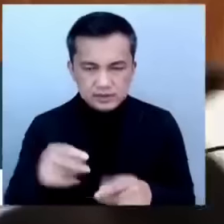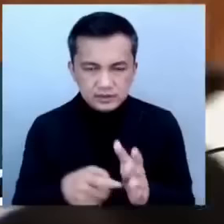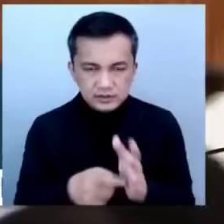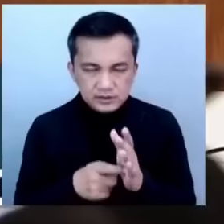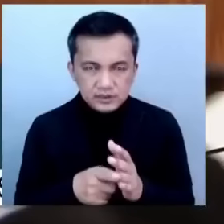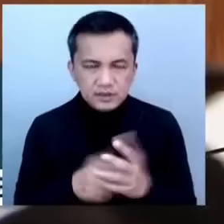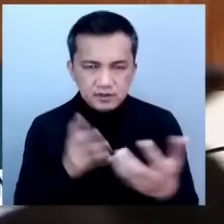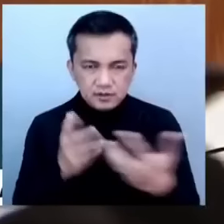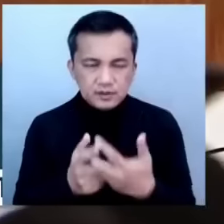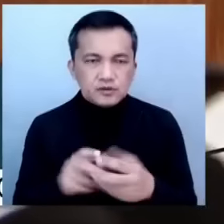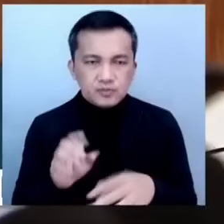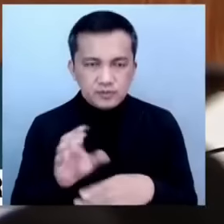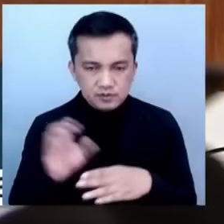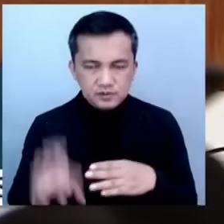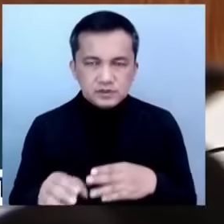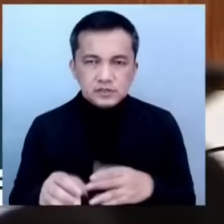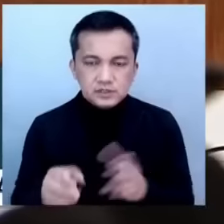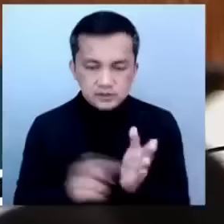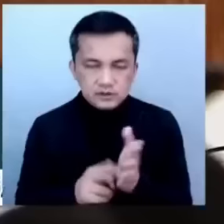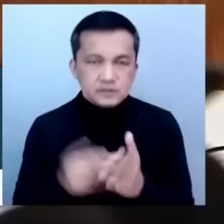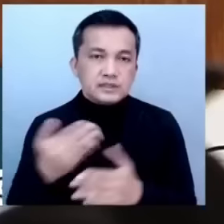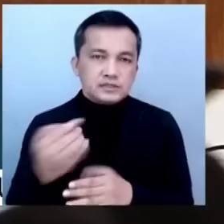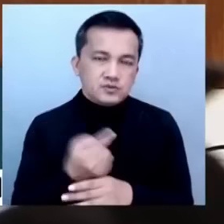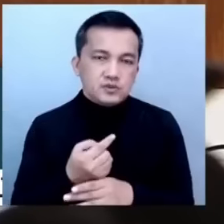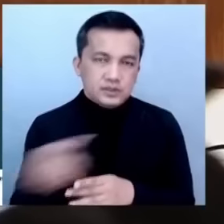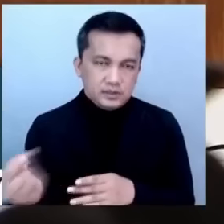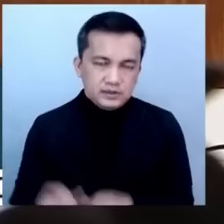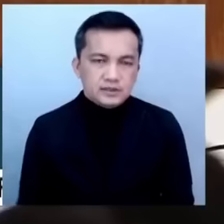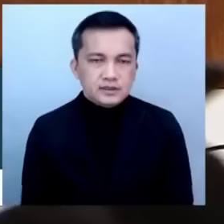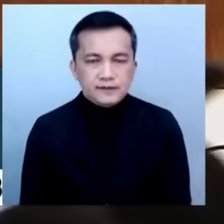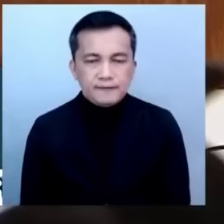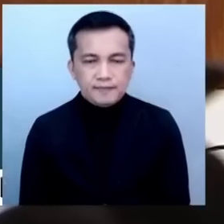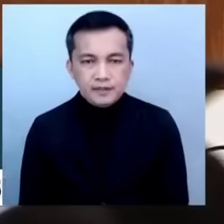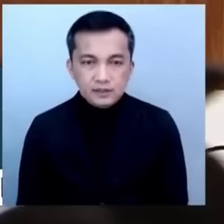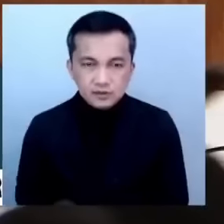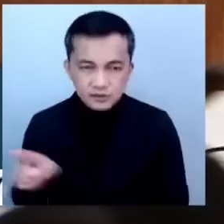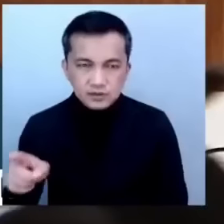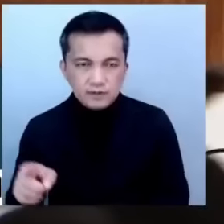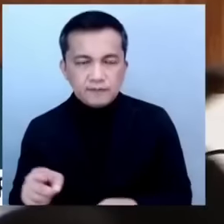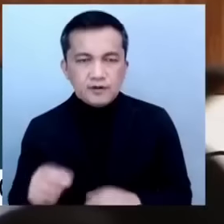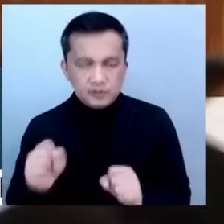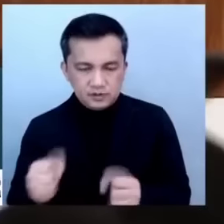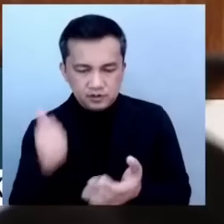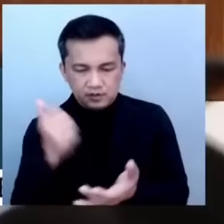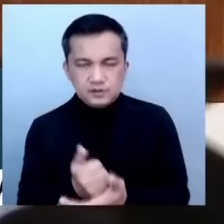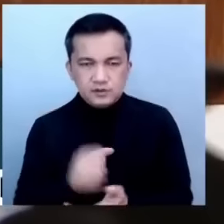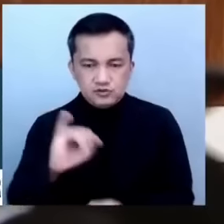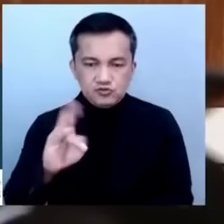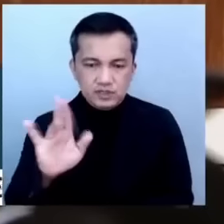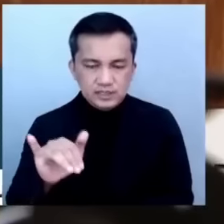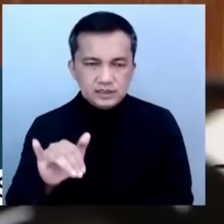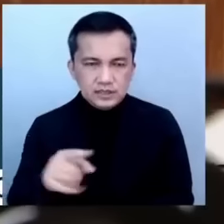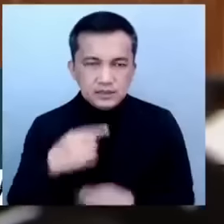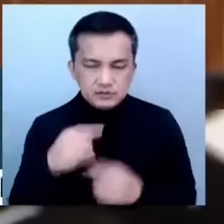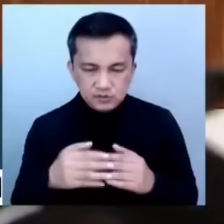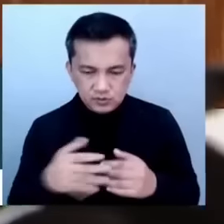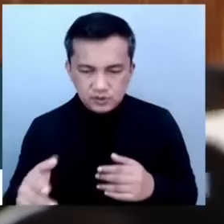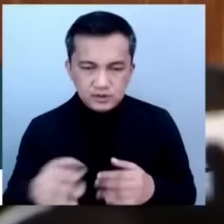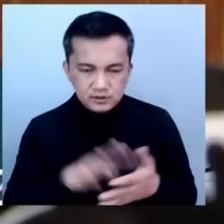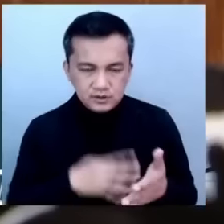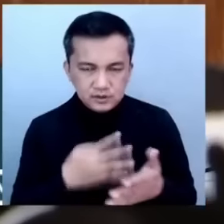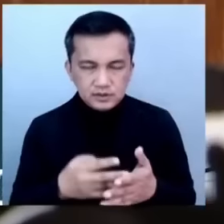signatures of voters nationwide next week, and that it's on track for ratification by July, confirming a timeline previously exposed